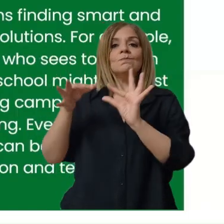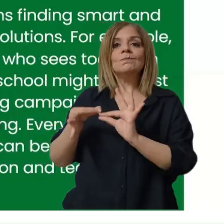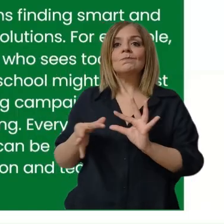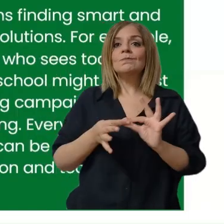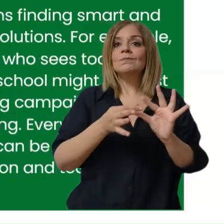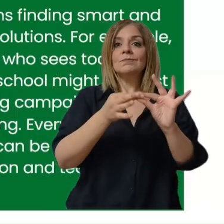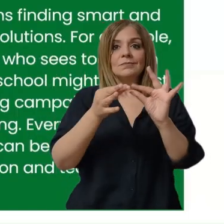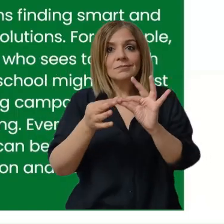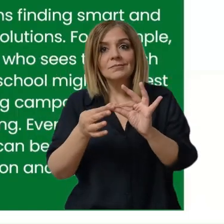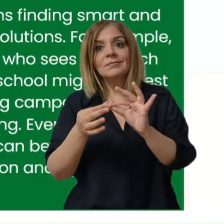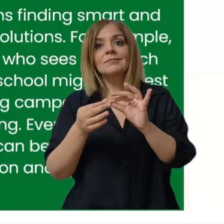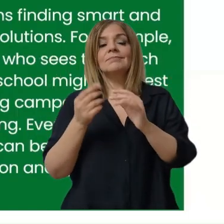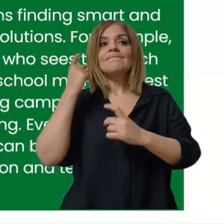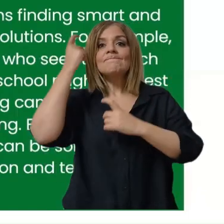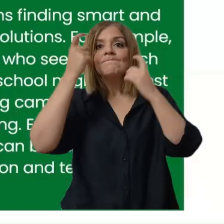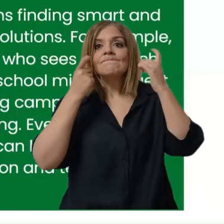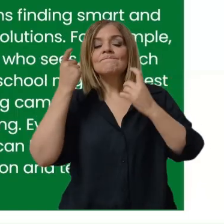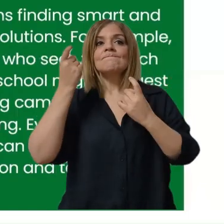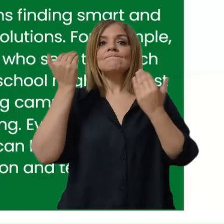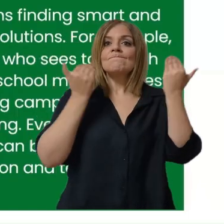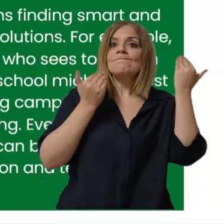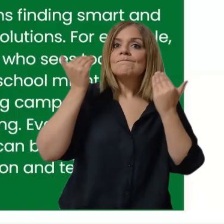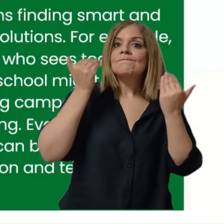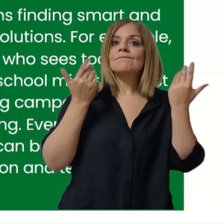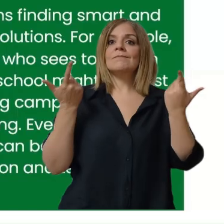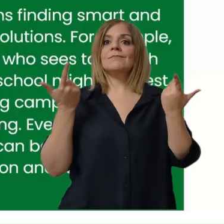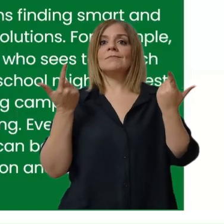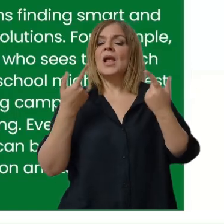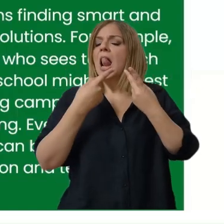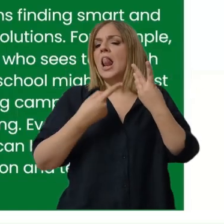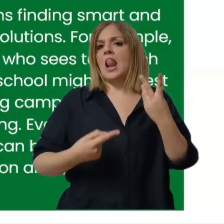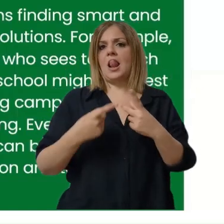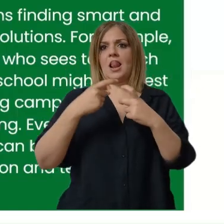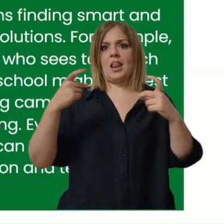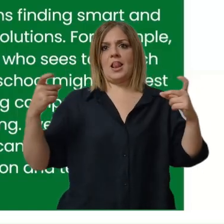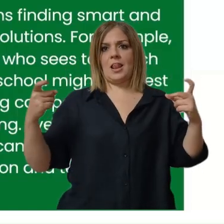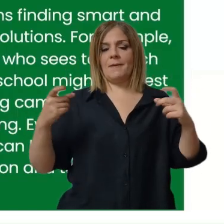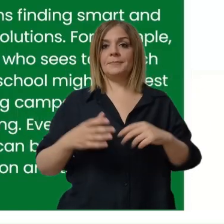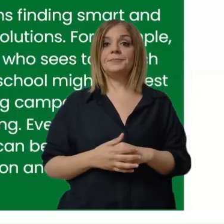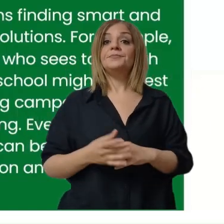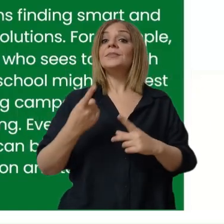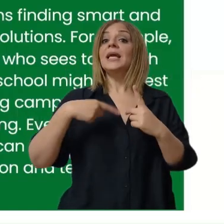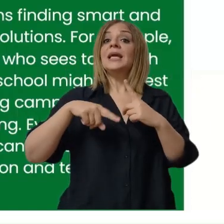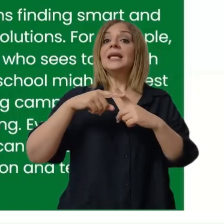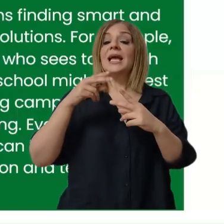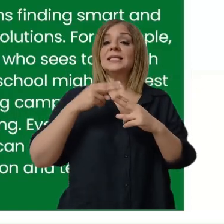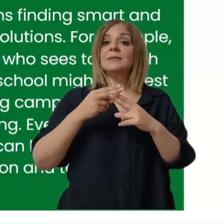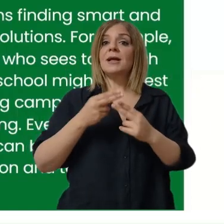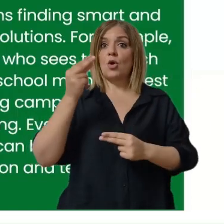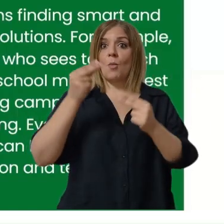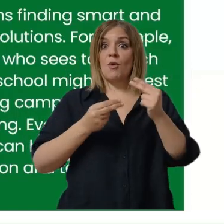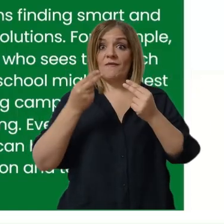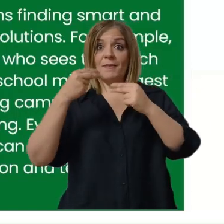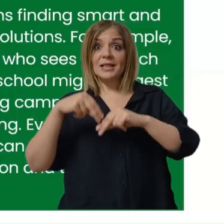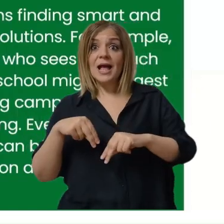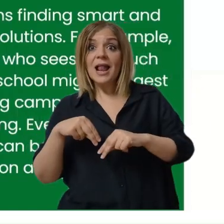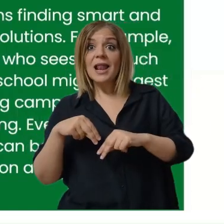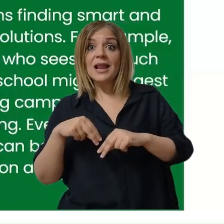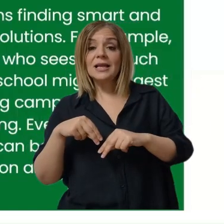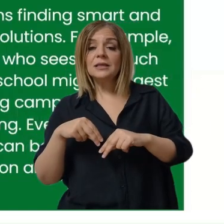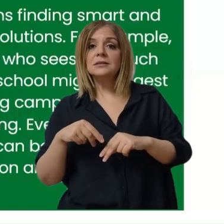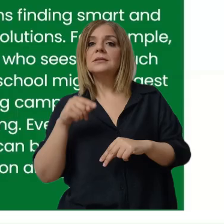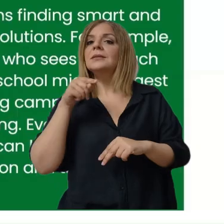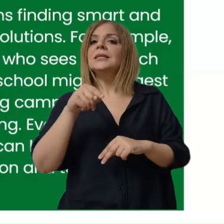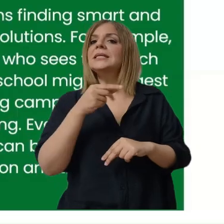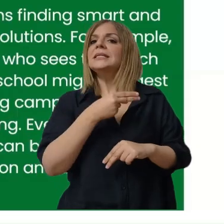connectively and think many things around. And also the problem solving,